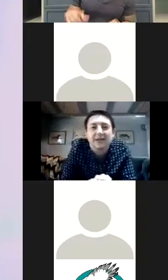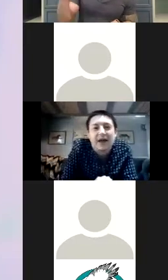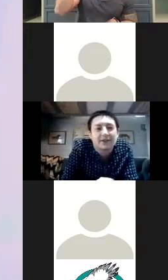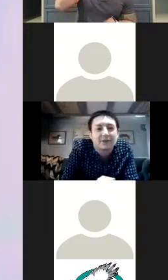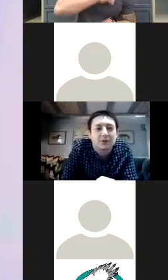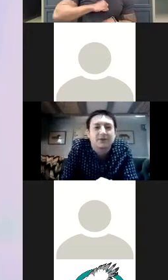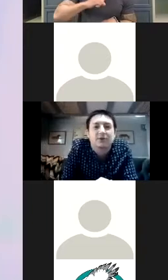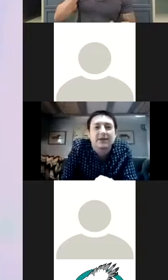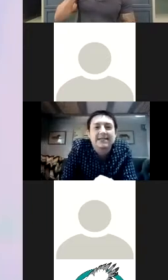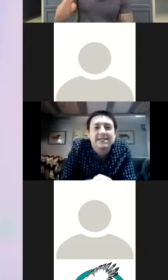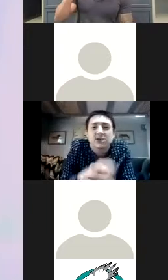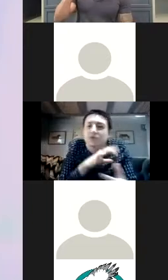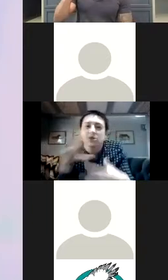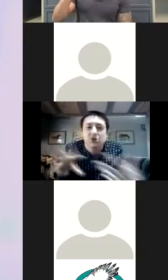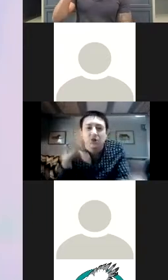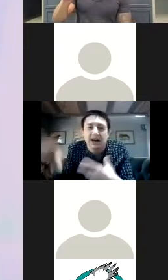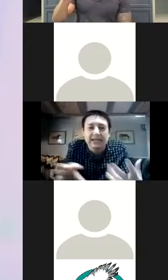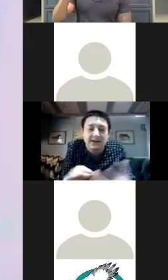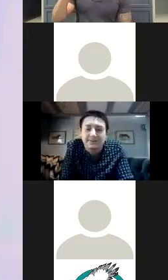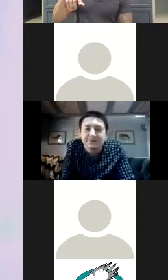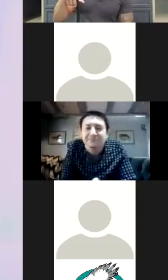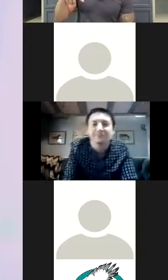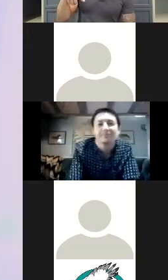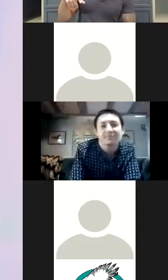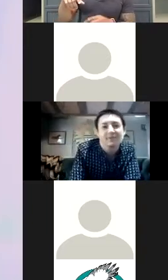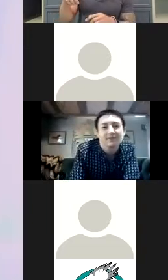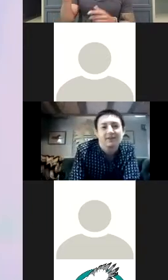Andrea Blythe was erasuring here.